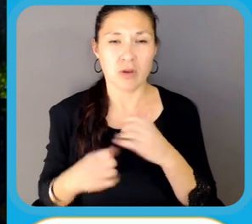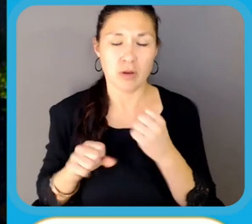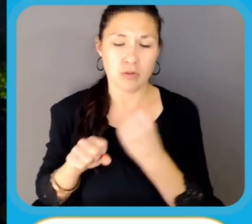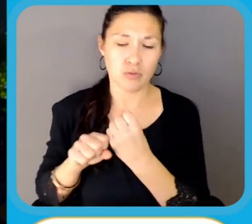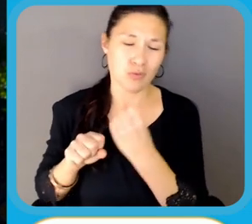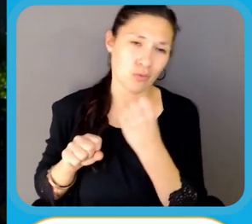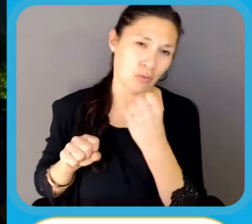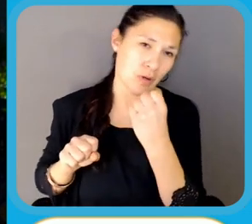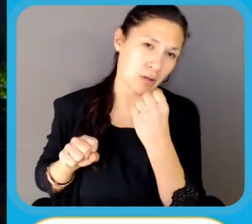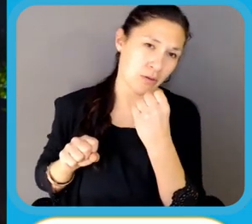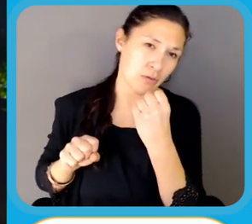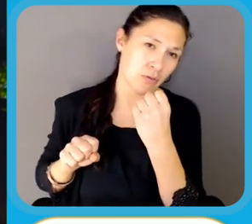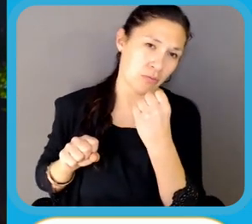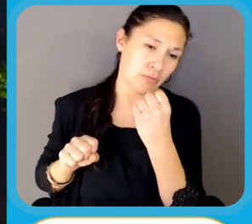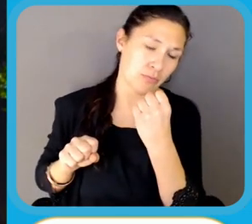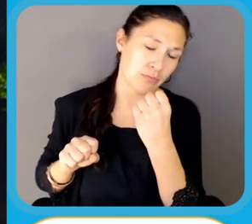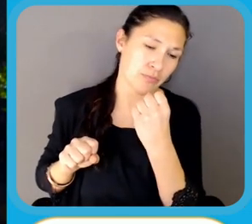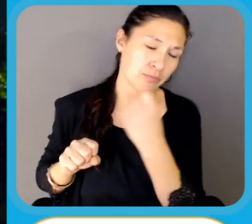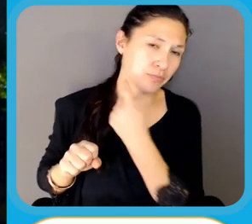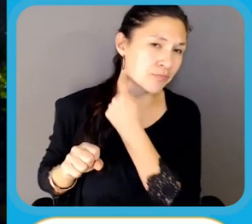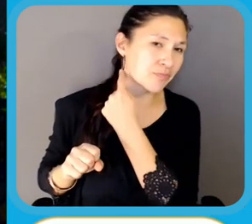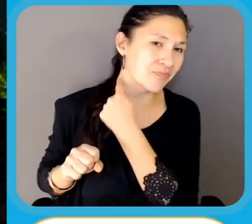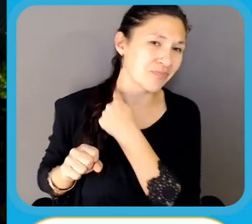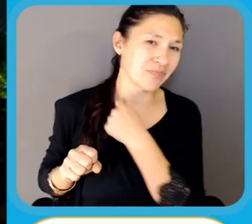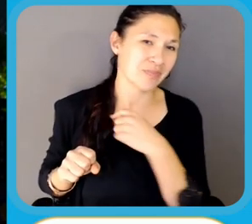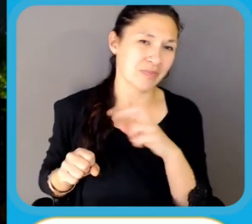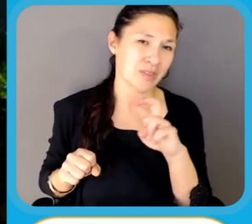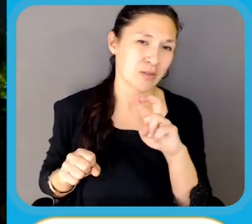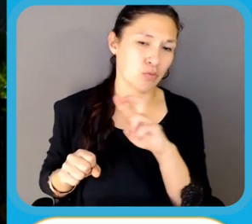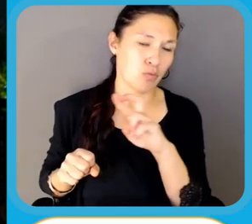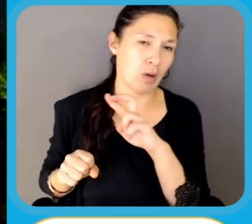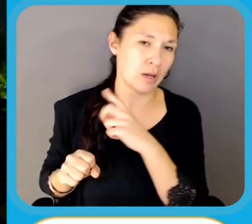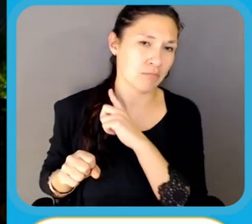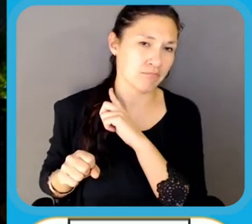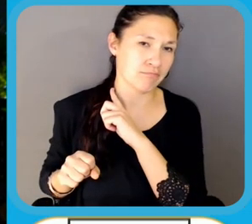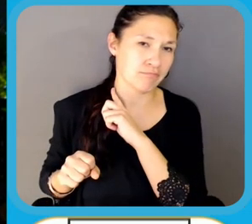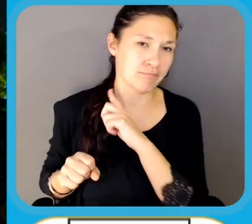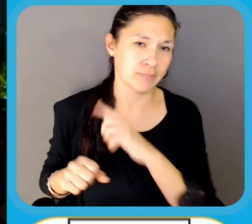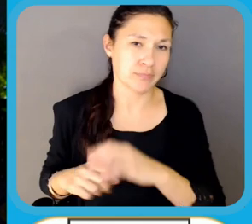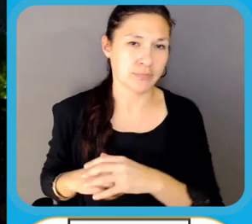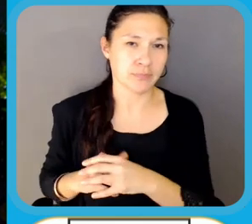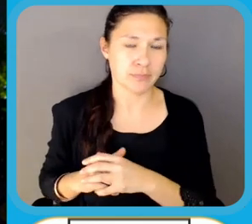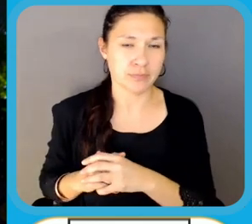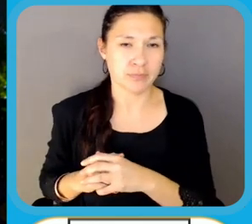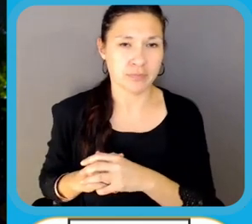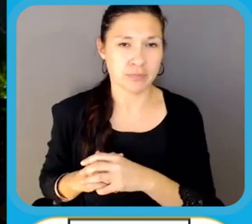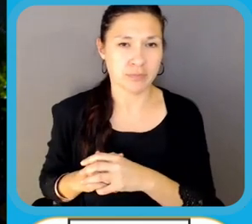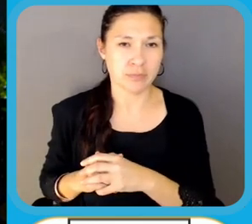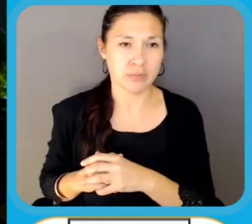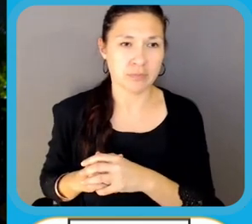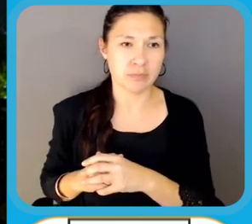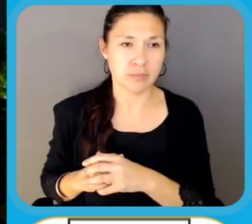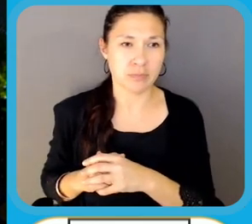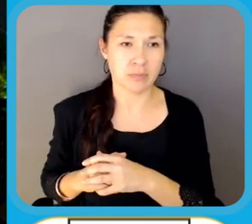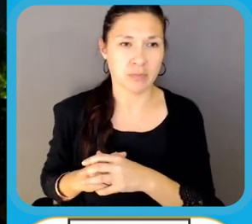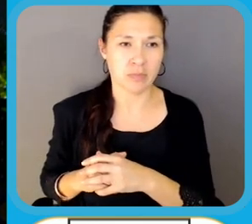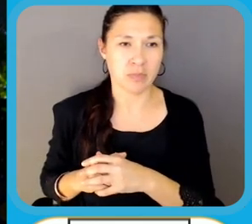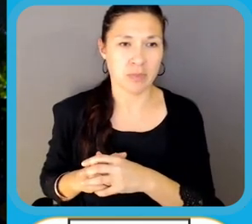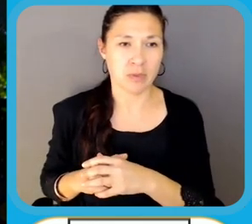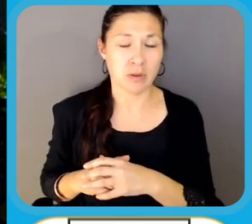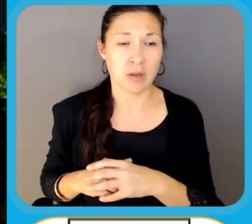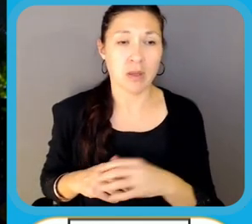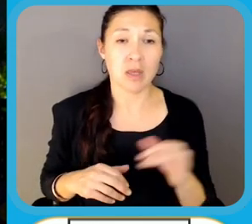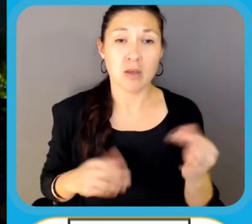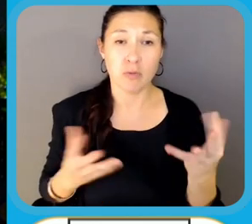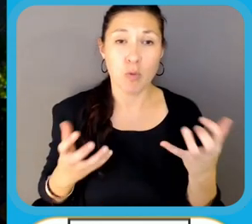side of the right side of the neck. This may be a deep enough stretch, and if not, you can